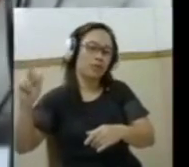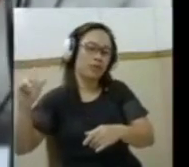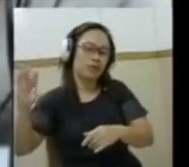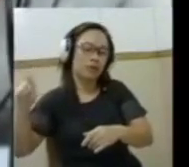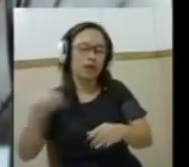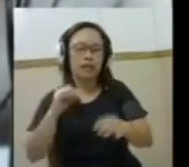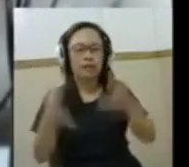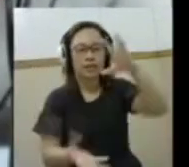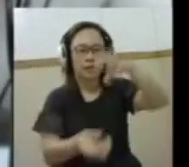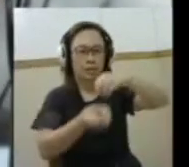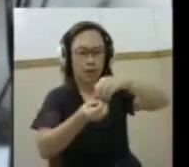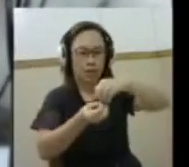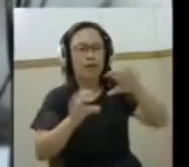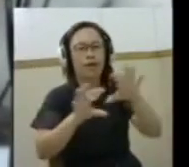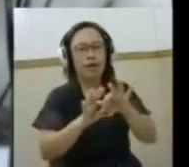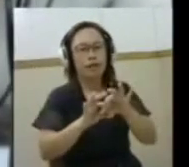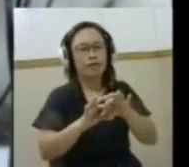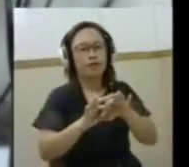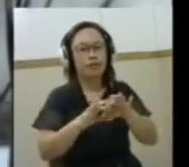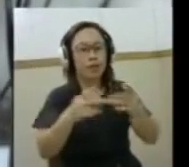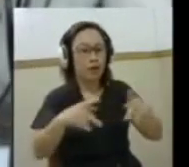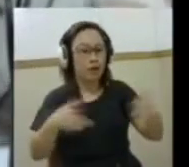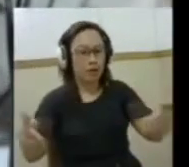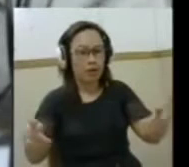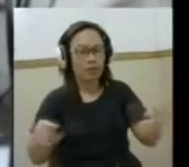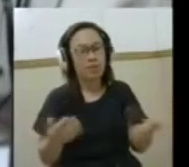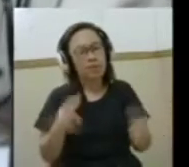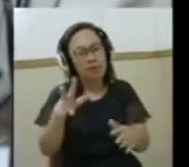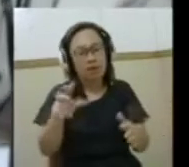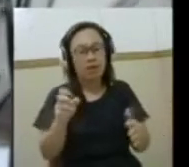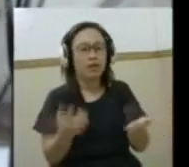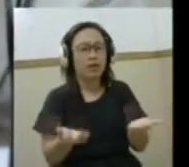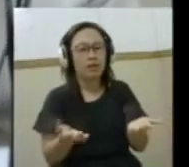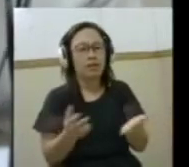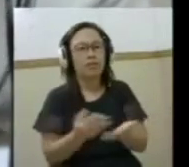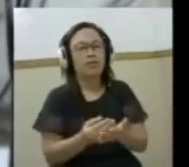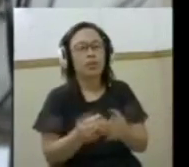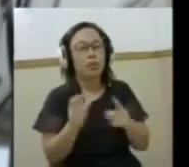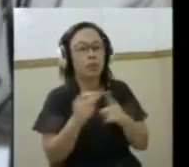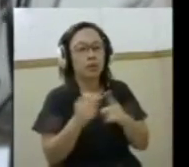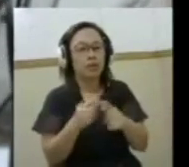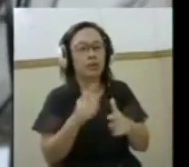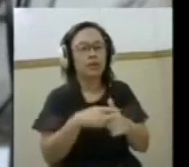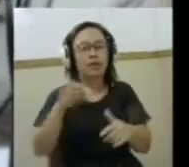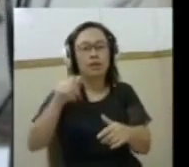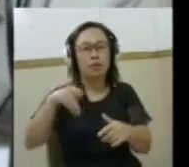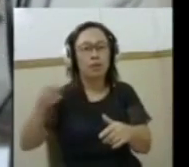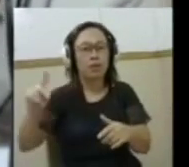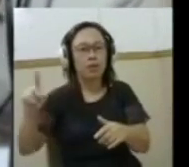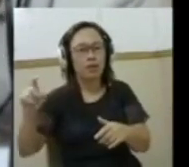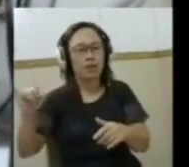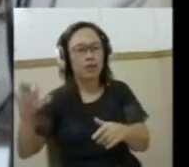is usually in one paragraph of 300 words or less. Then, an appendix, which